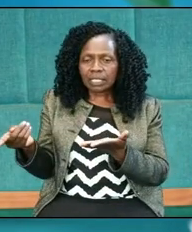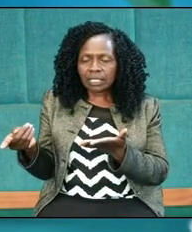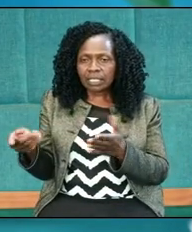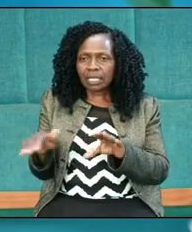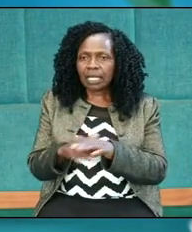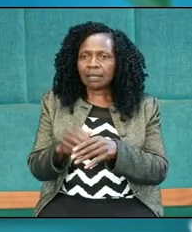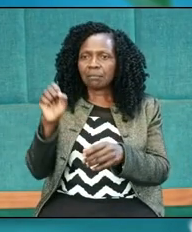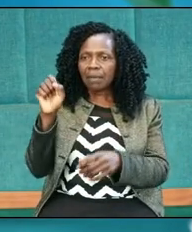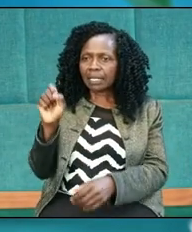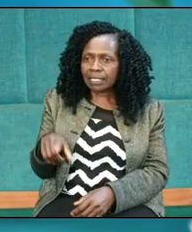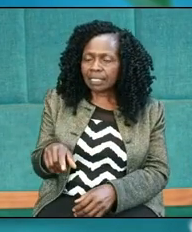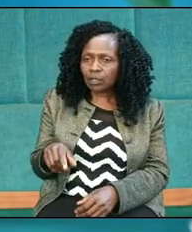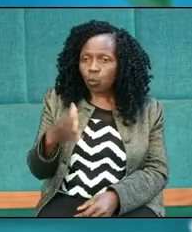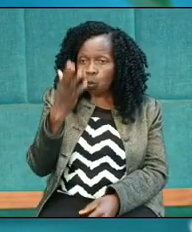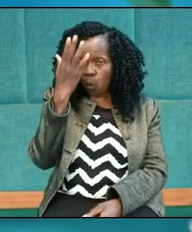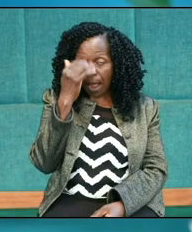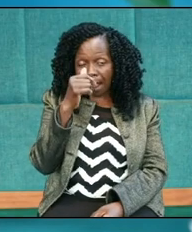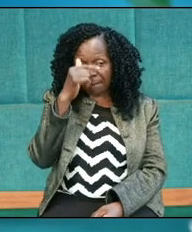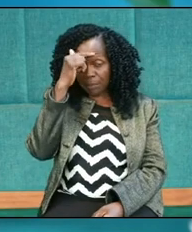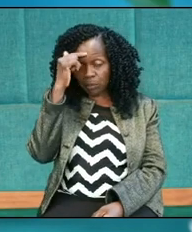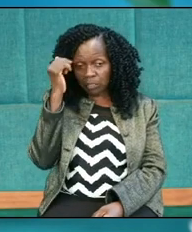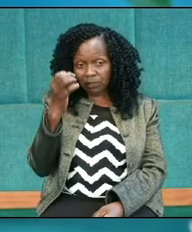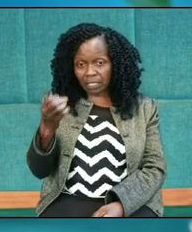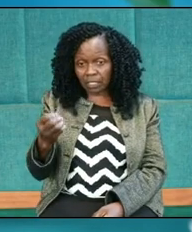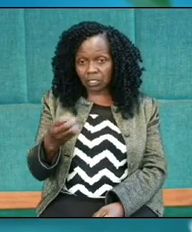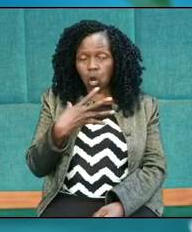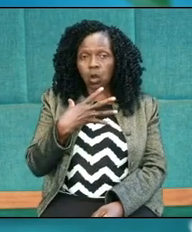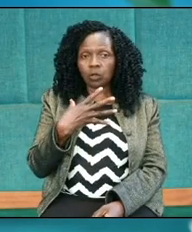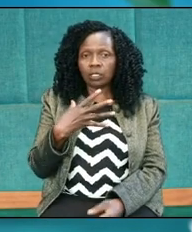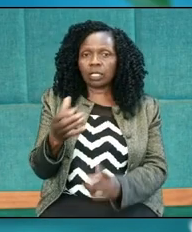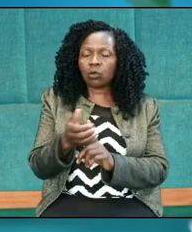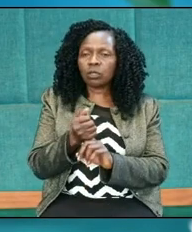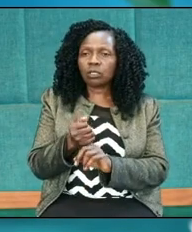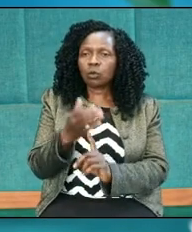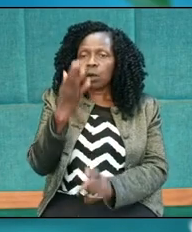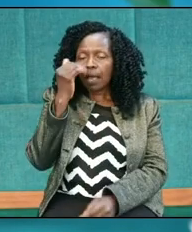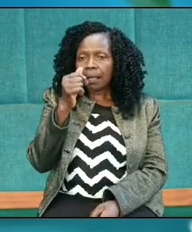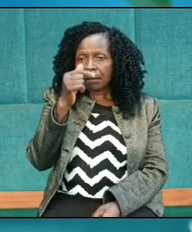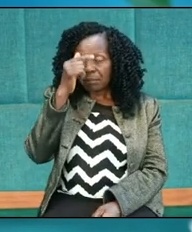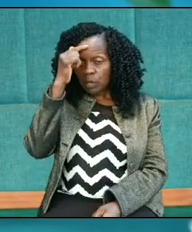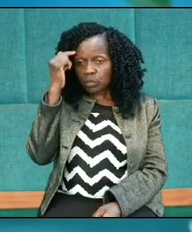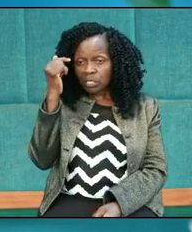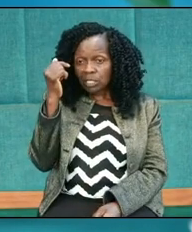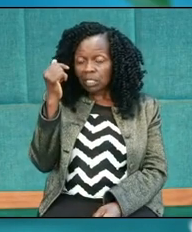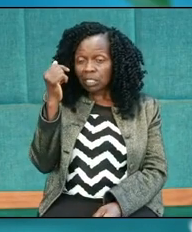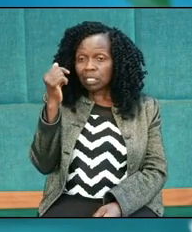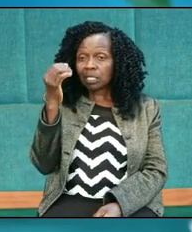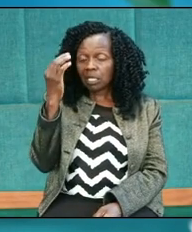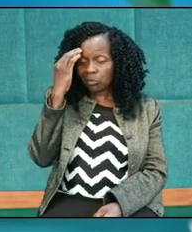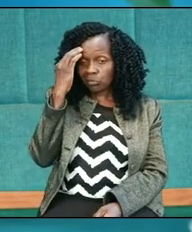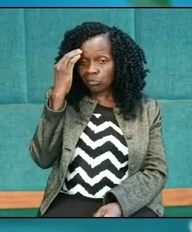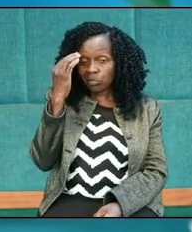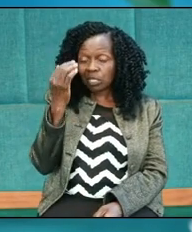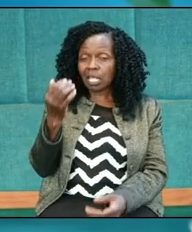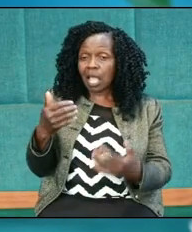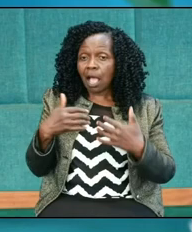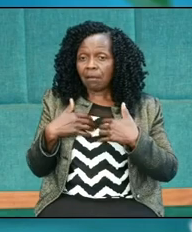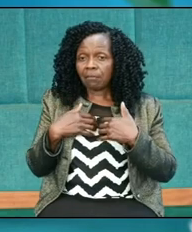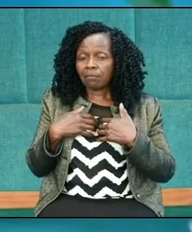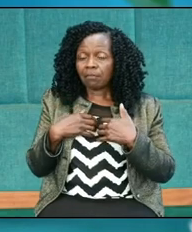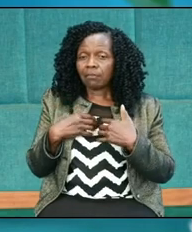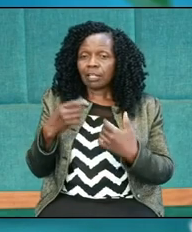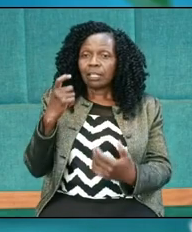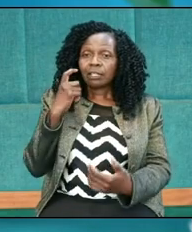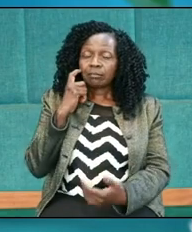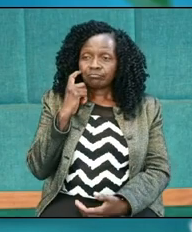months, because of the shock they got because they have actually contracted the disease. What was